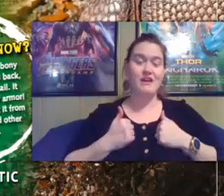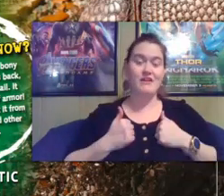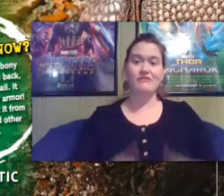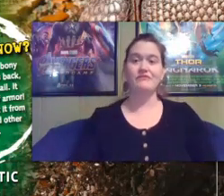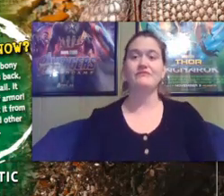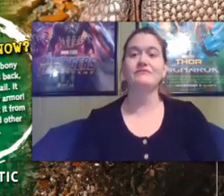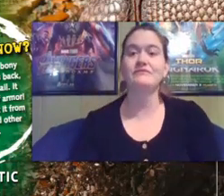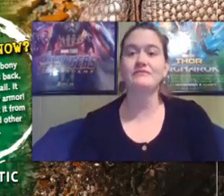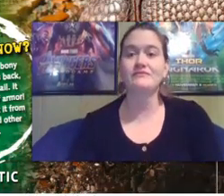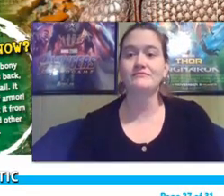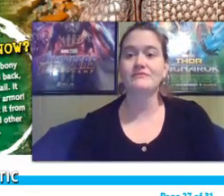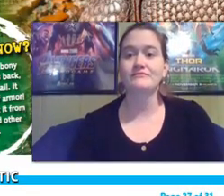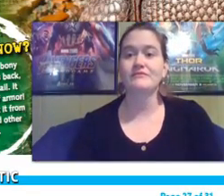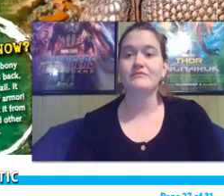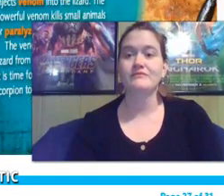to survive.